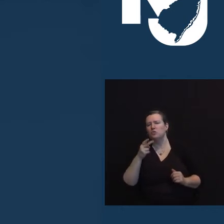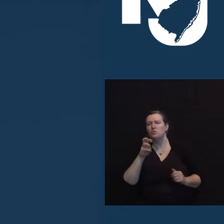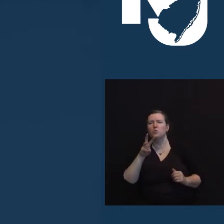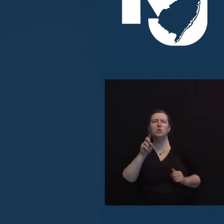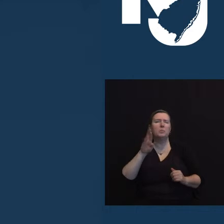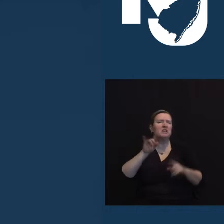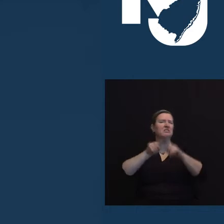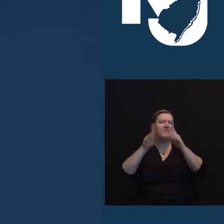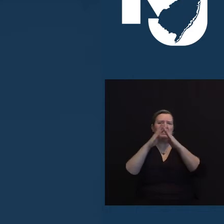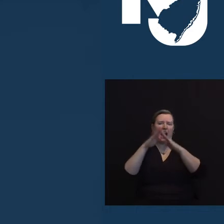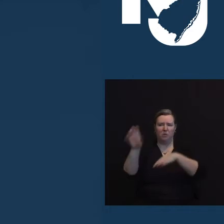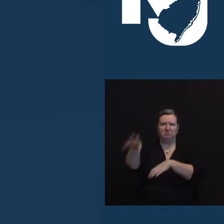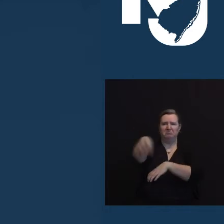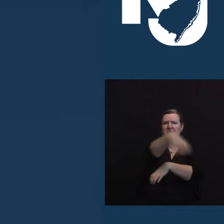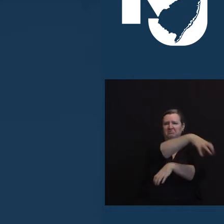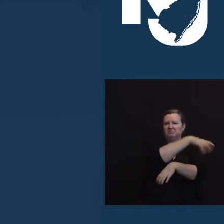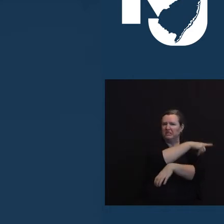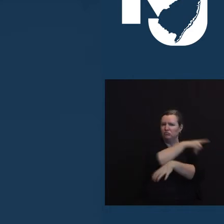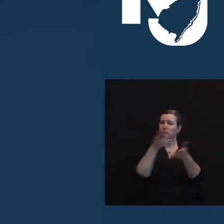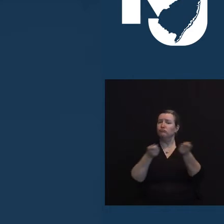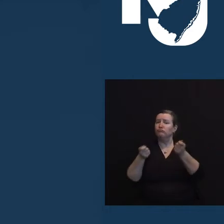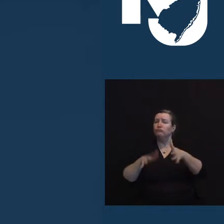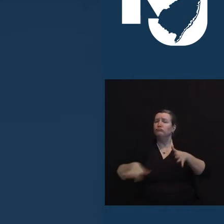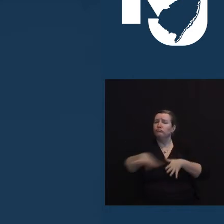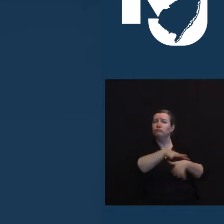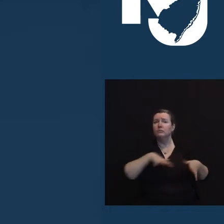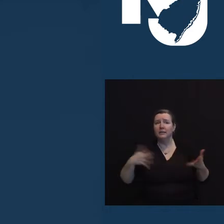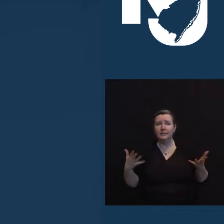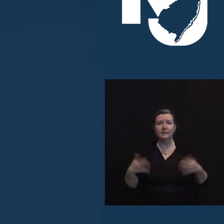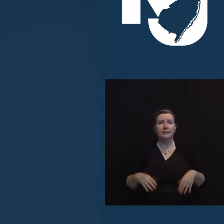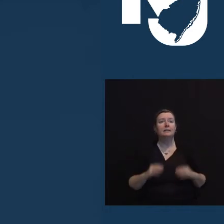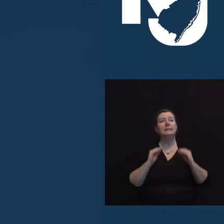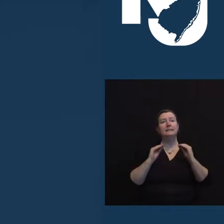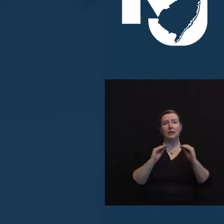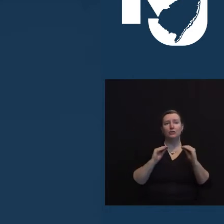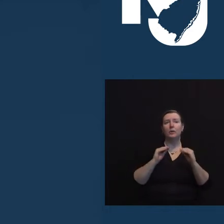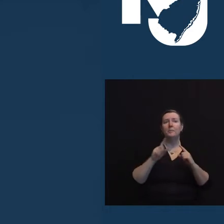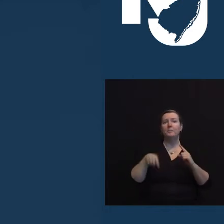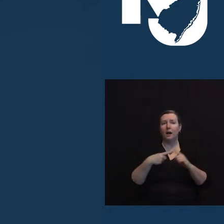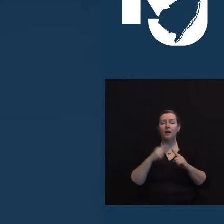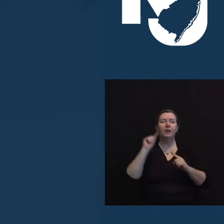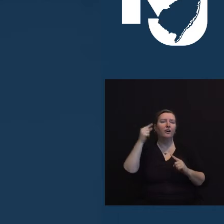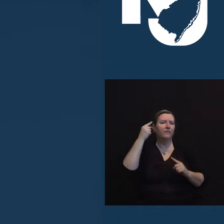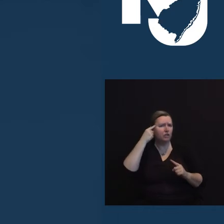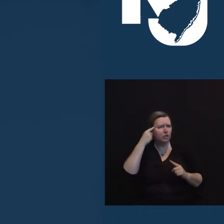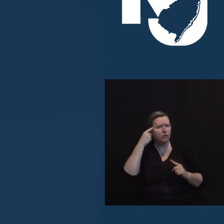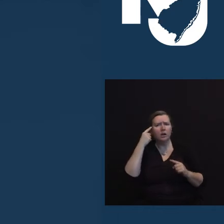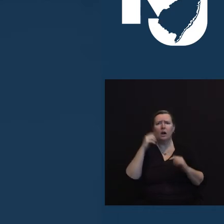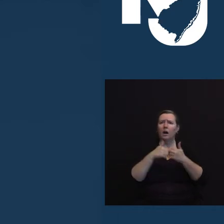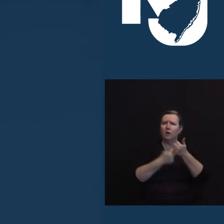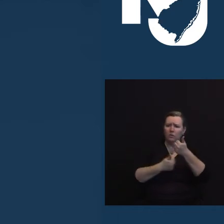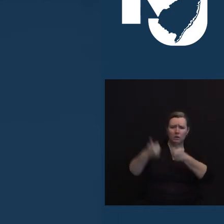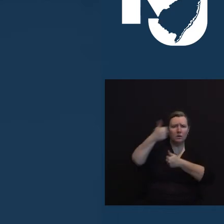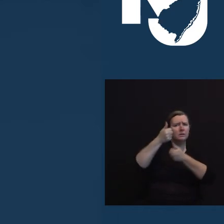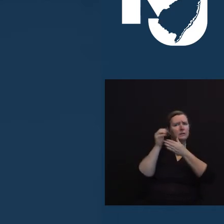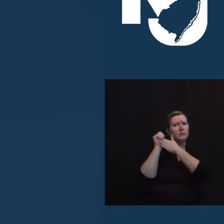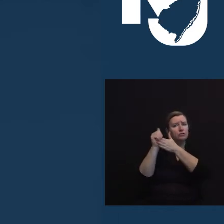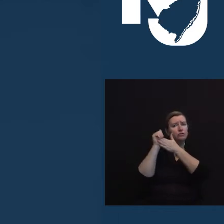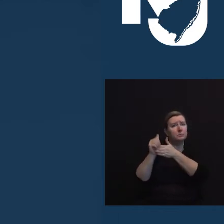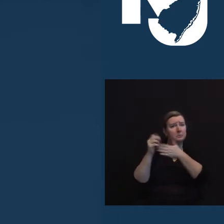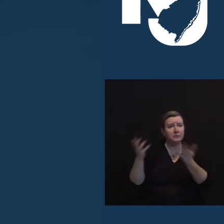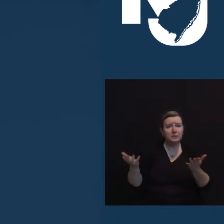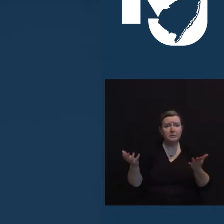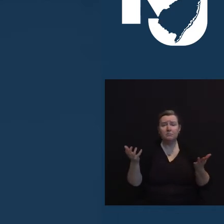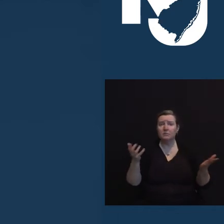at the Rutgers University Center for Executive Leadership in Government. But Howell was where her heart was, and